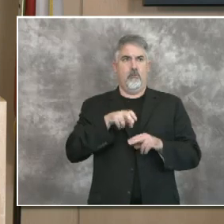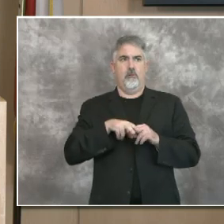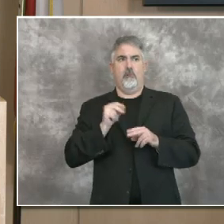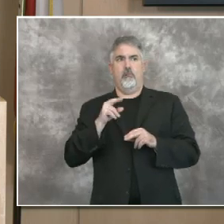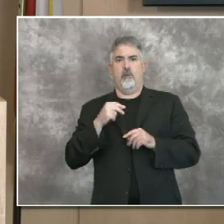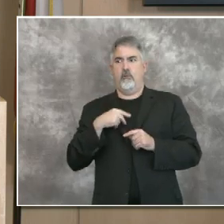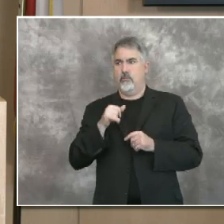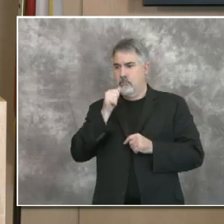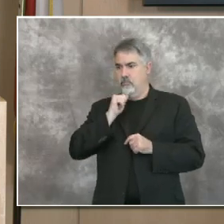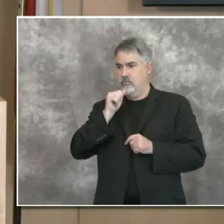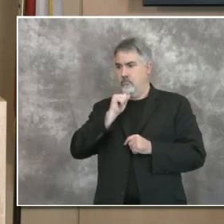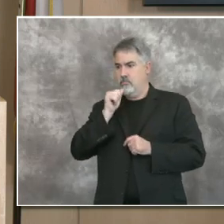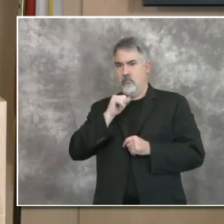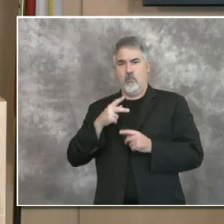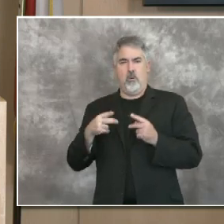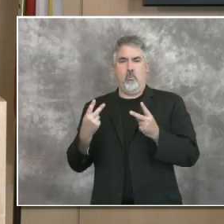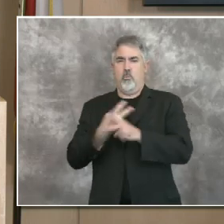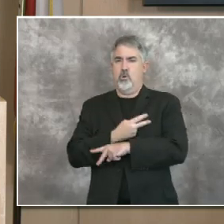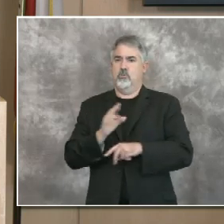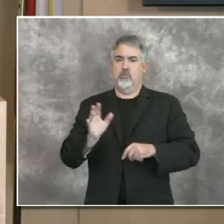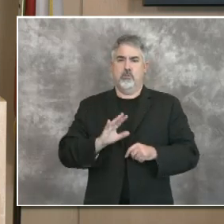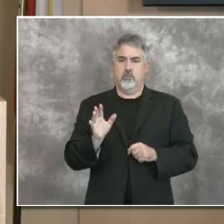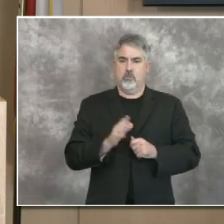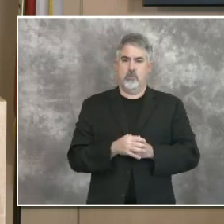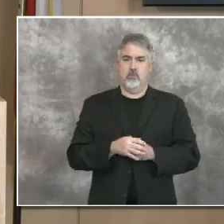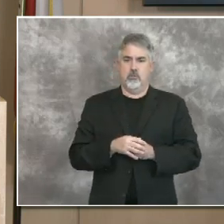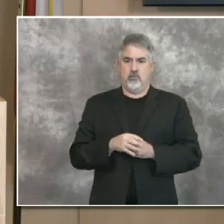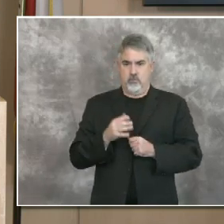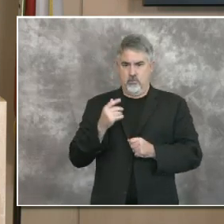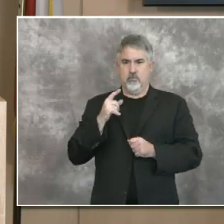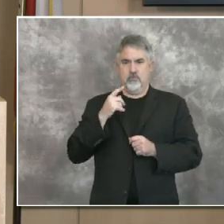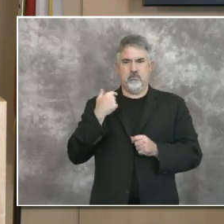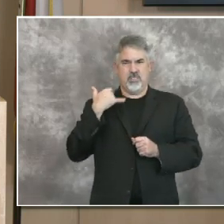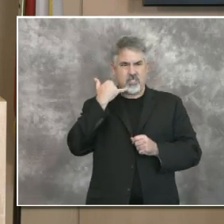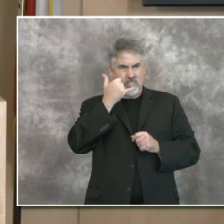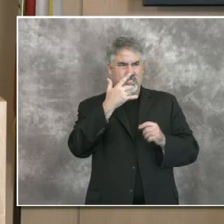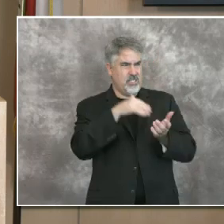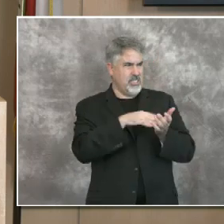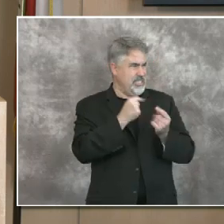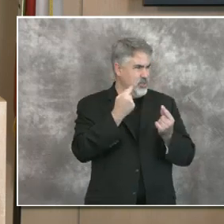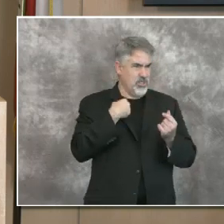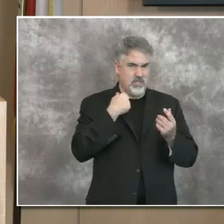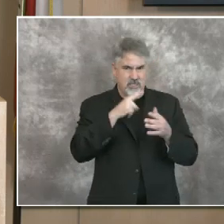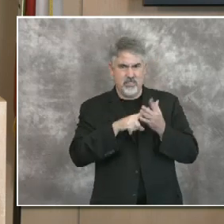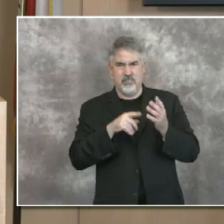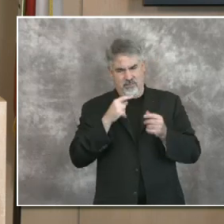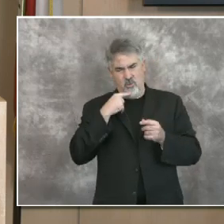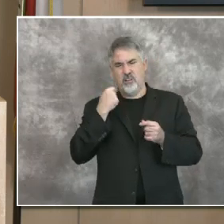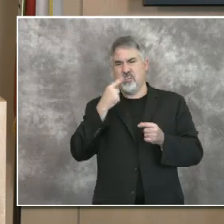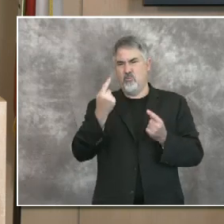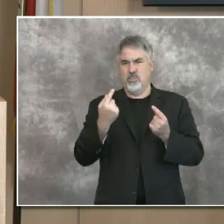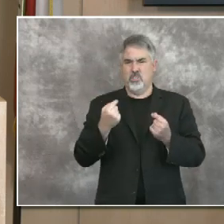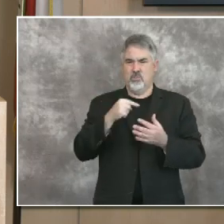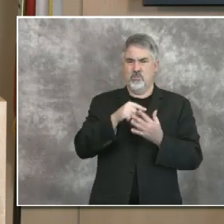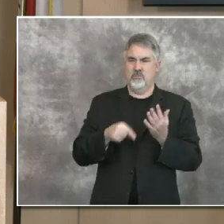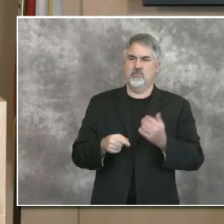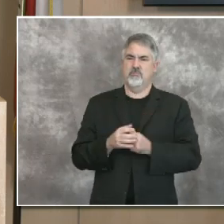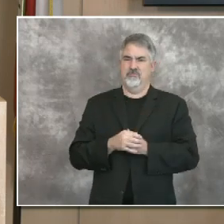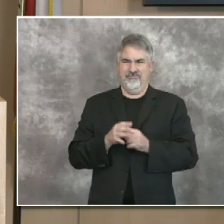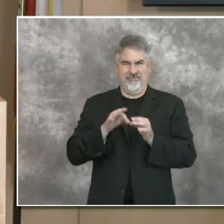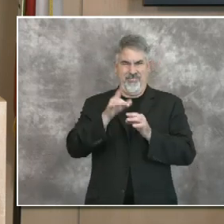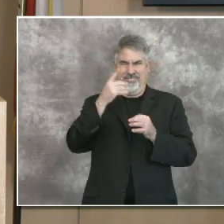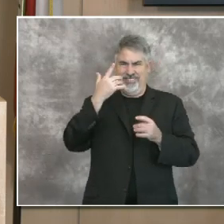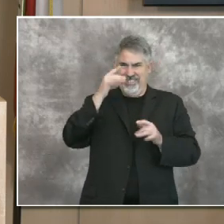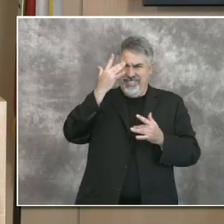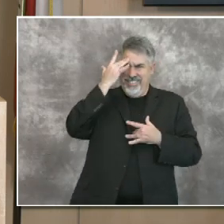You should get the care that you need because it is important, especially with those disease entities, that you be